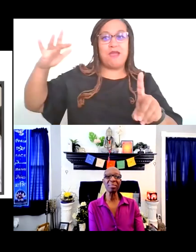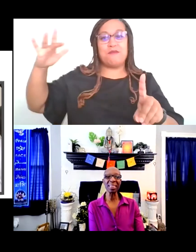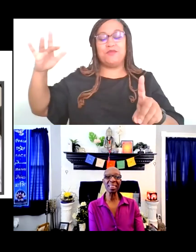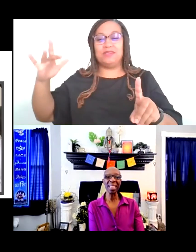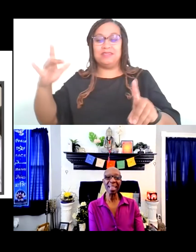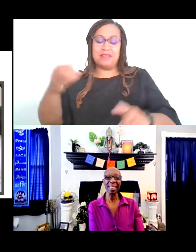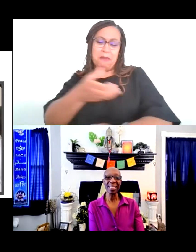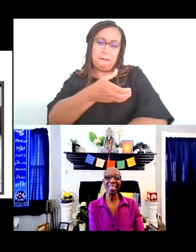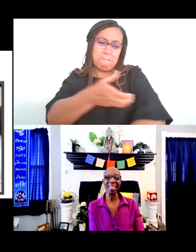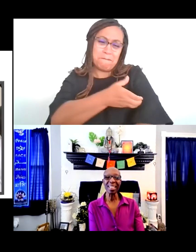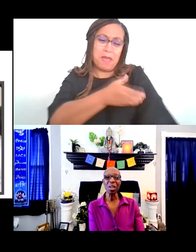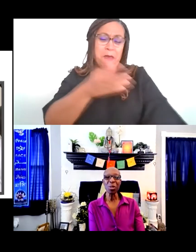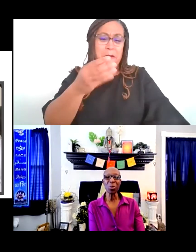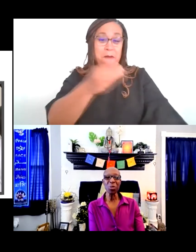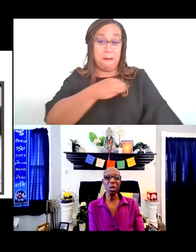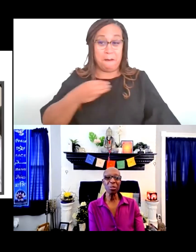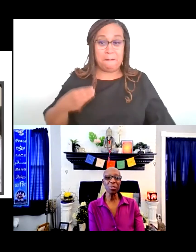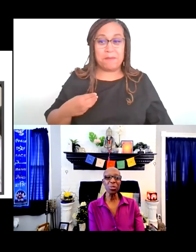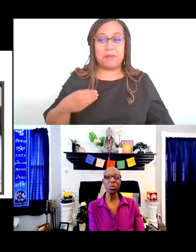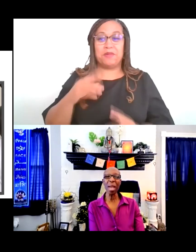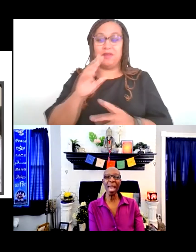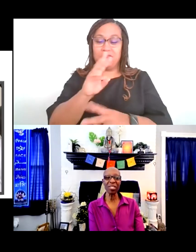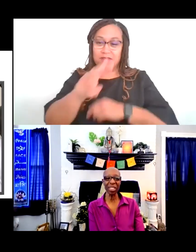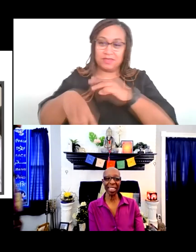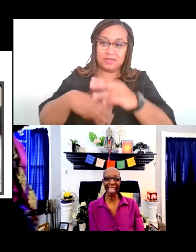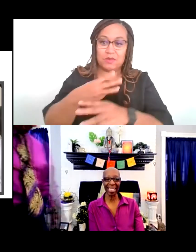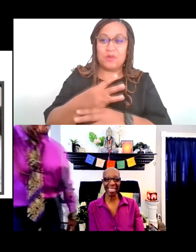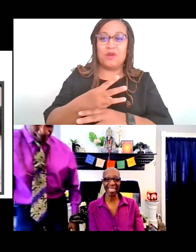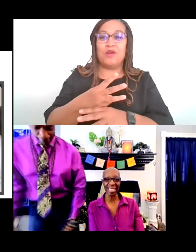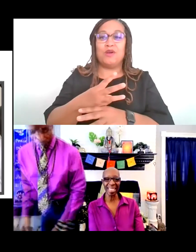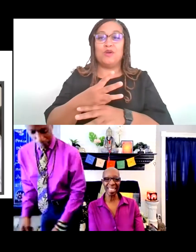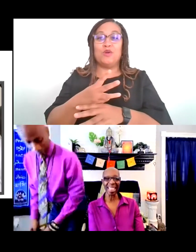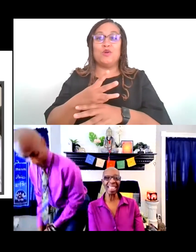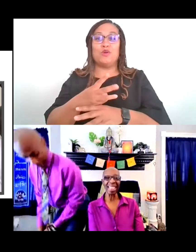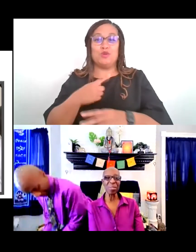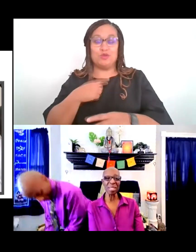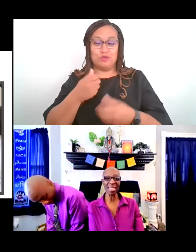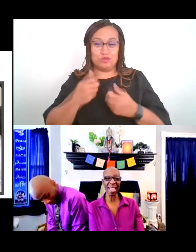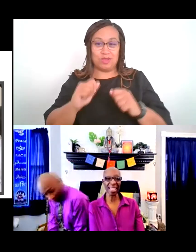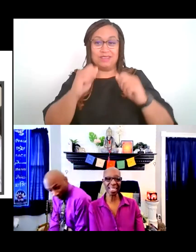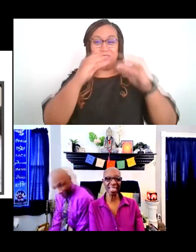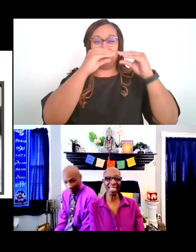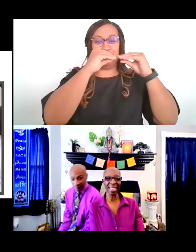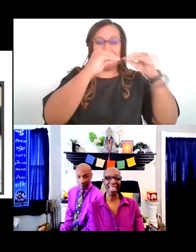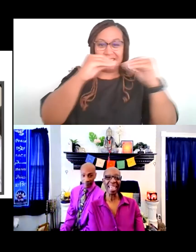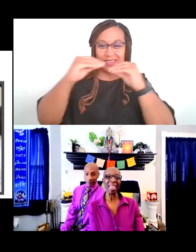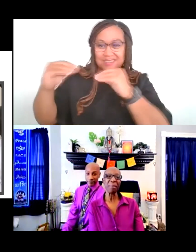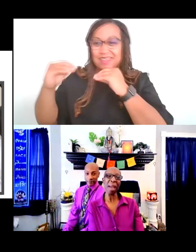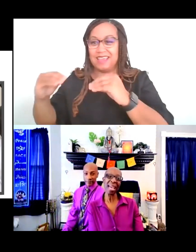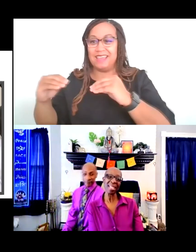member of society who serves to educate, elucidate,